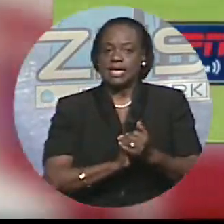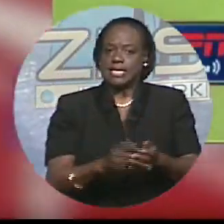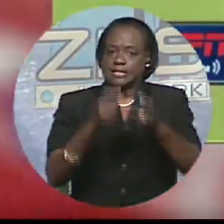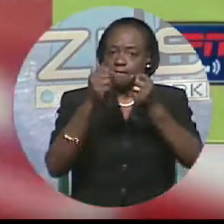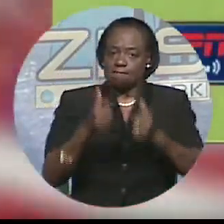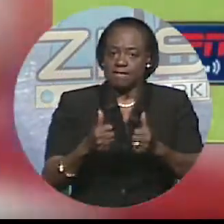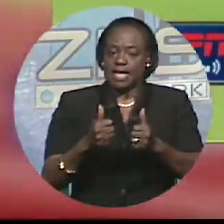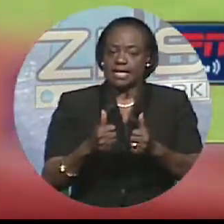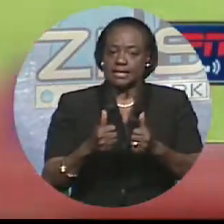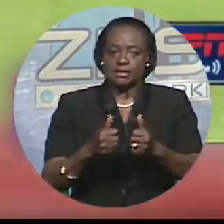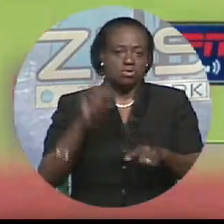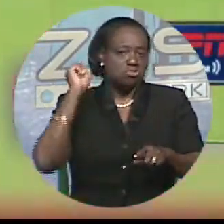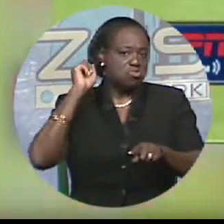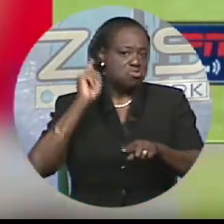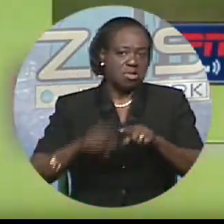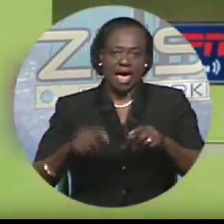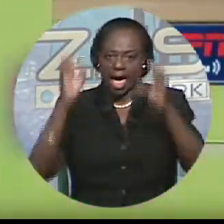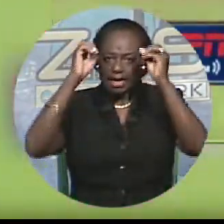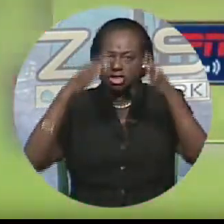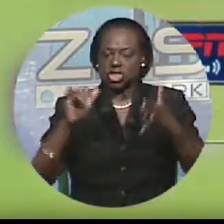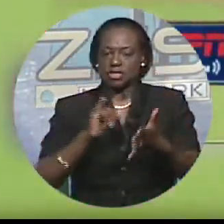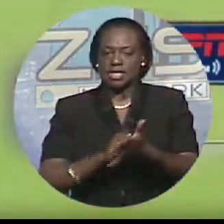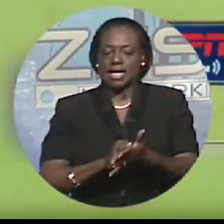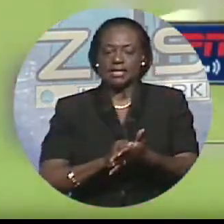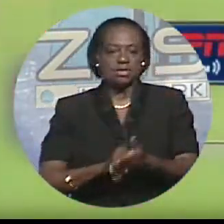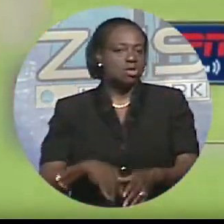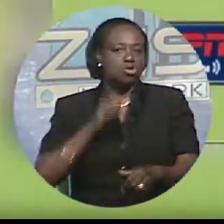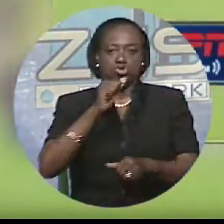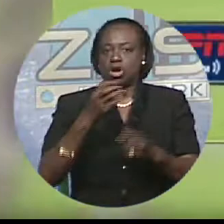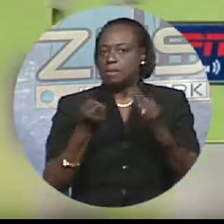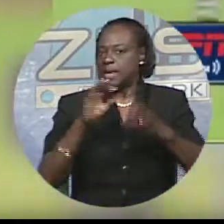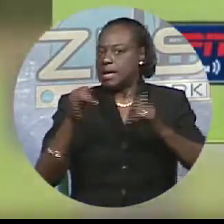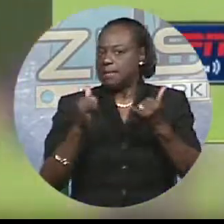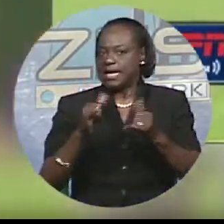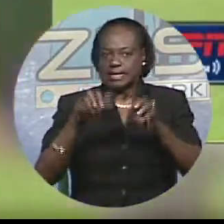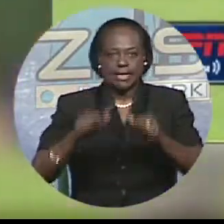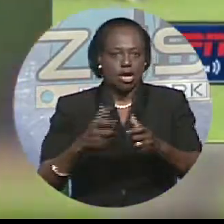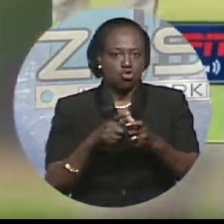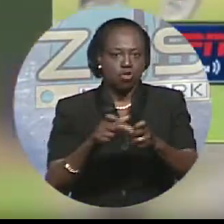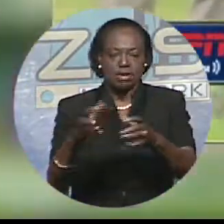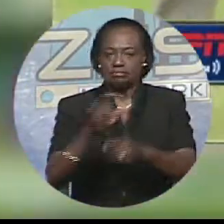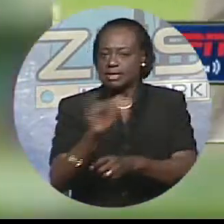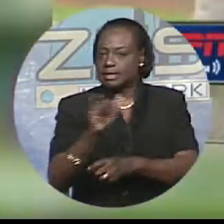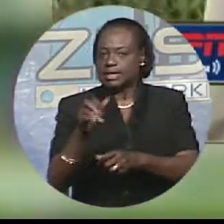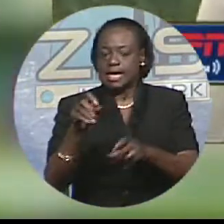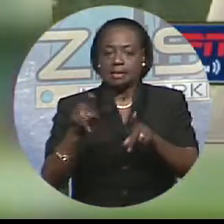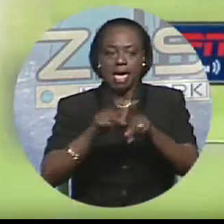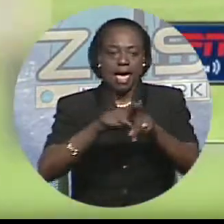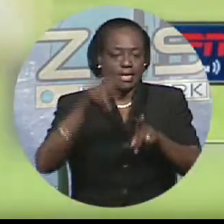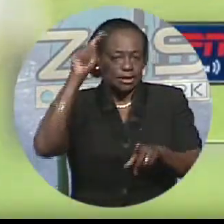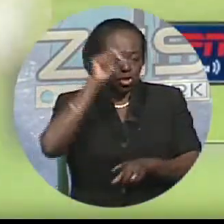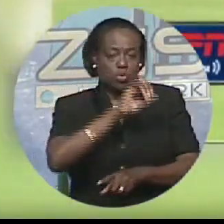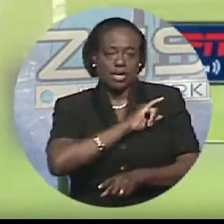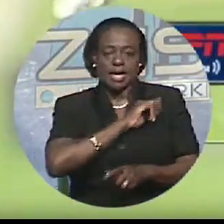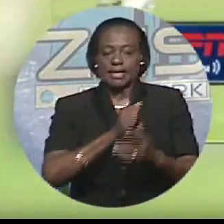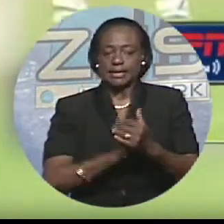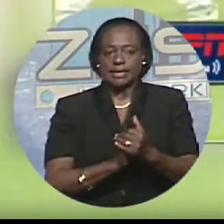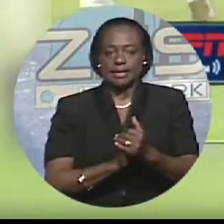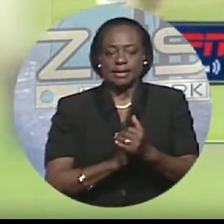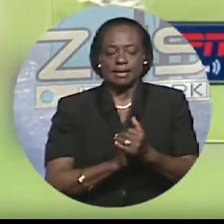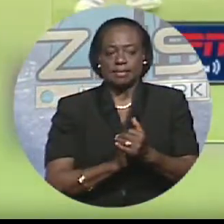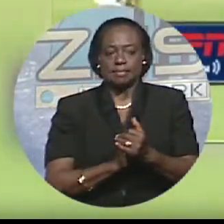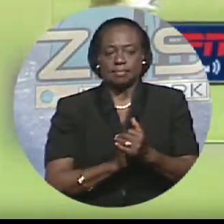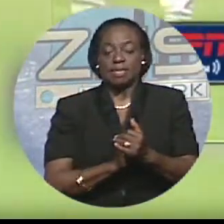you can't teach, and there's not too many players out there in Major League Baseball that could run like him. And he's a tremendous center fielder. He has gold